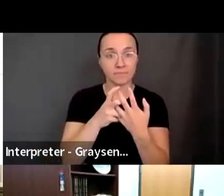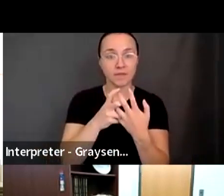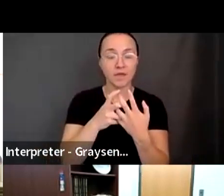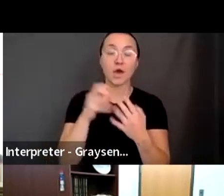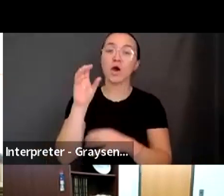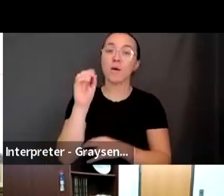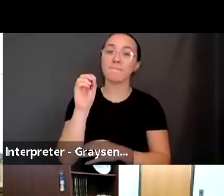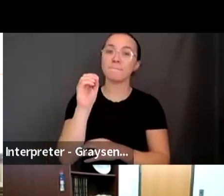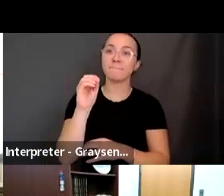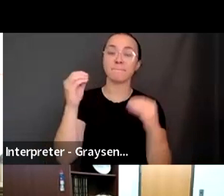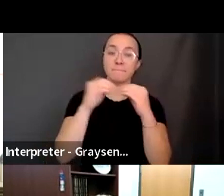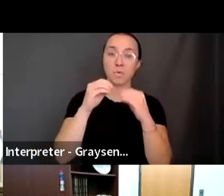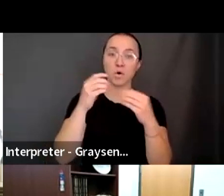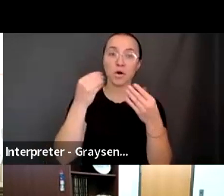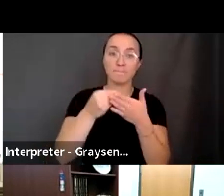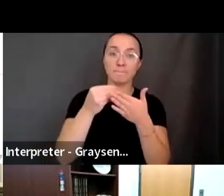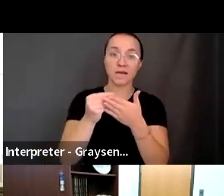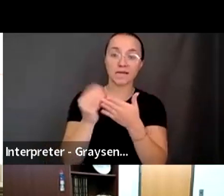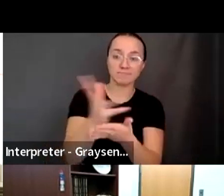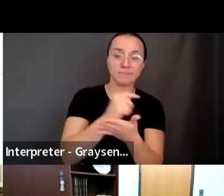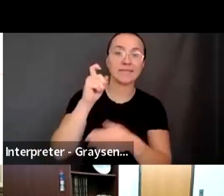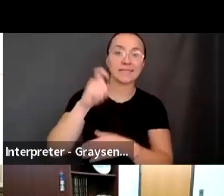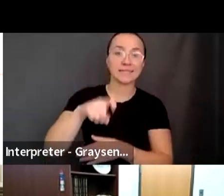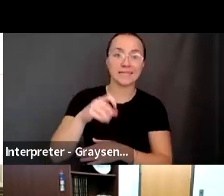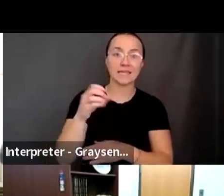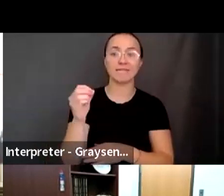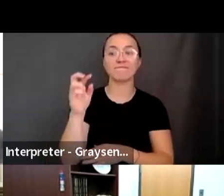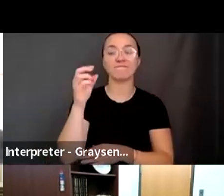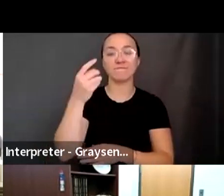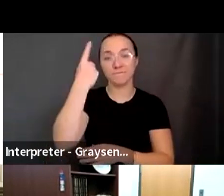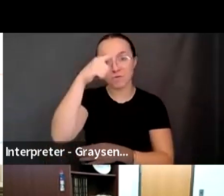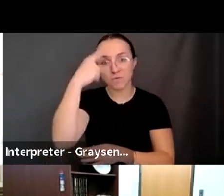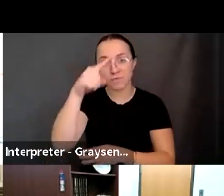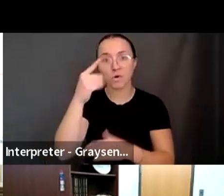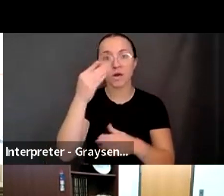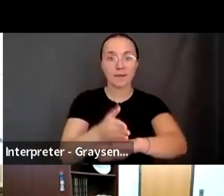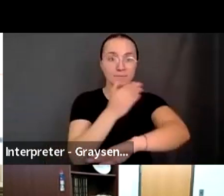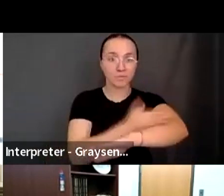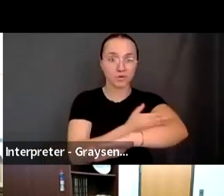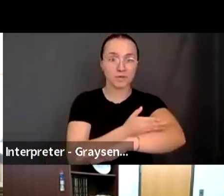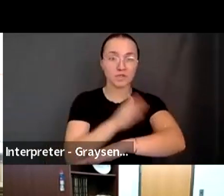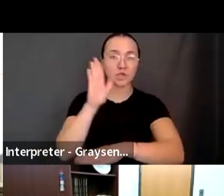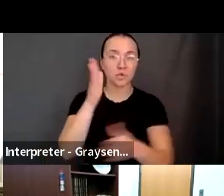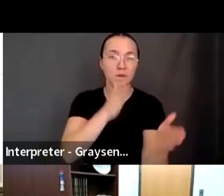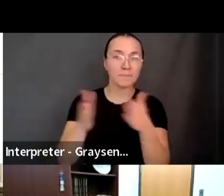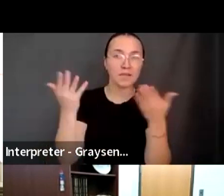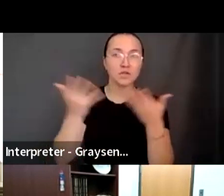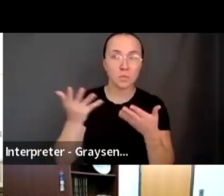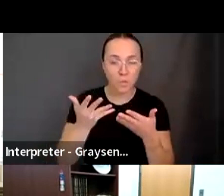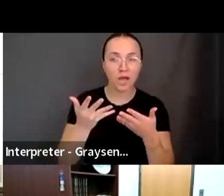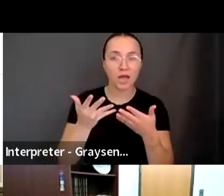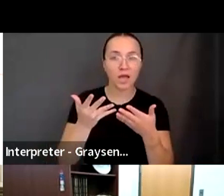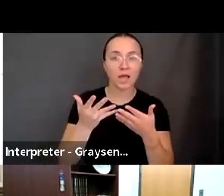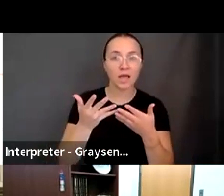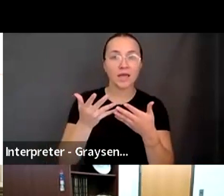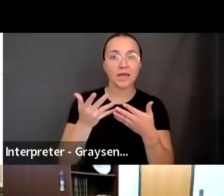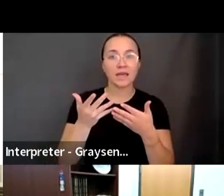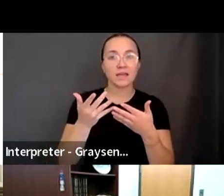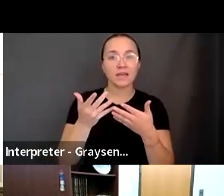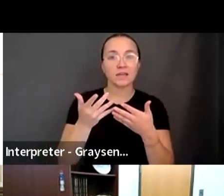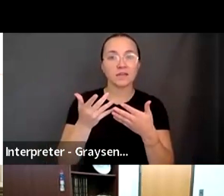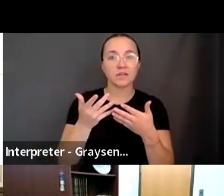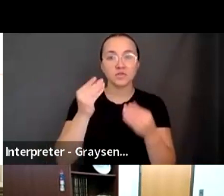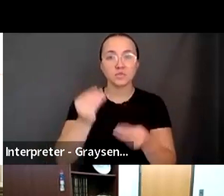improvements. What is your plan to ensure that accessibility and ADA compliance is a necessity when it comes to